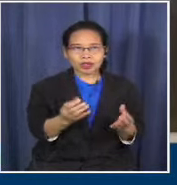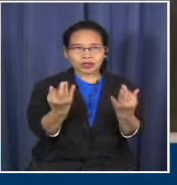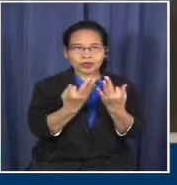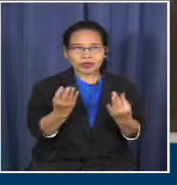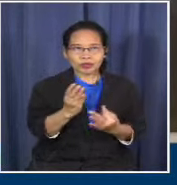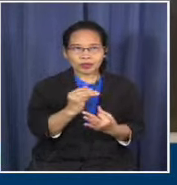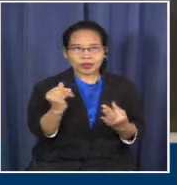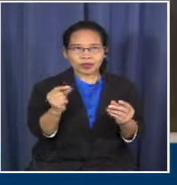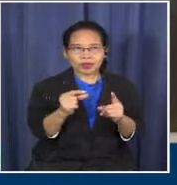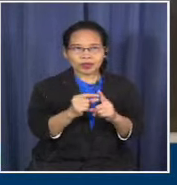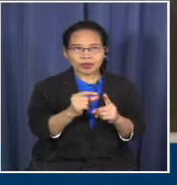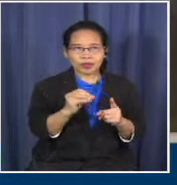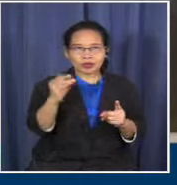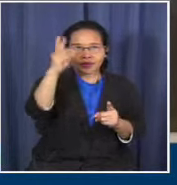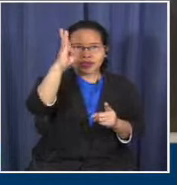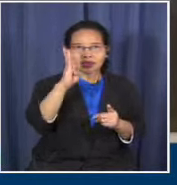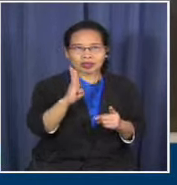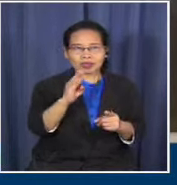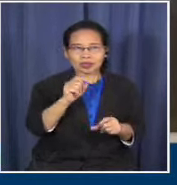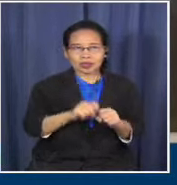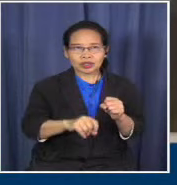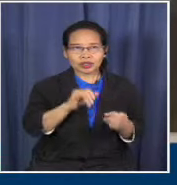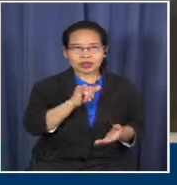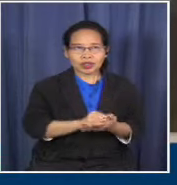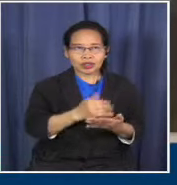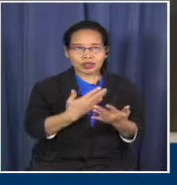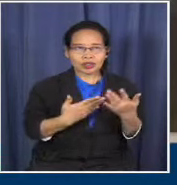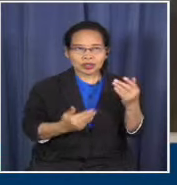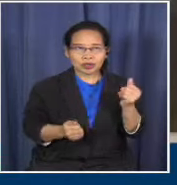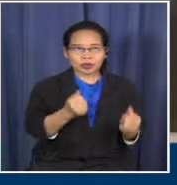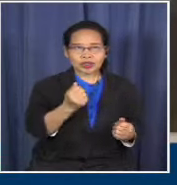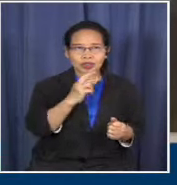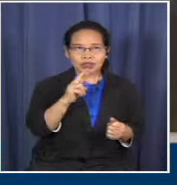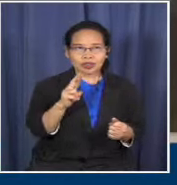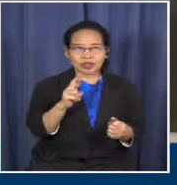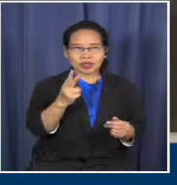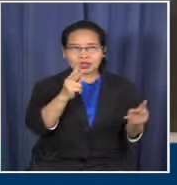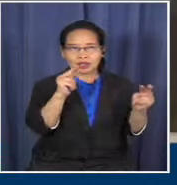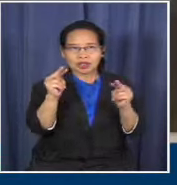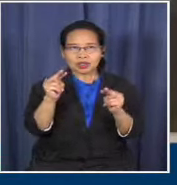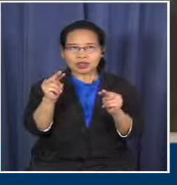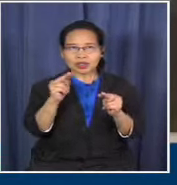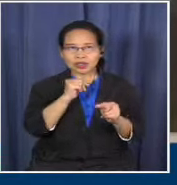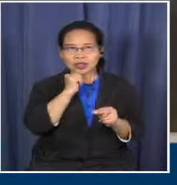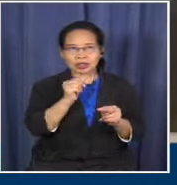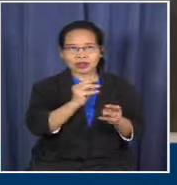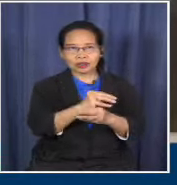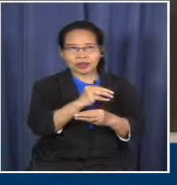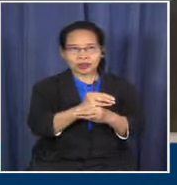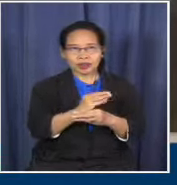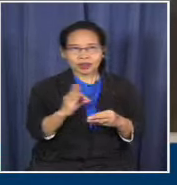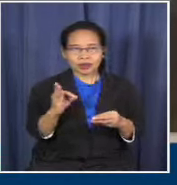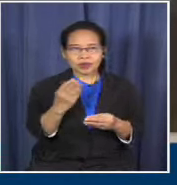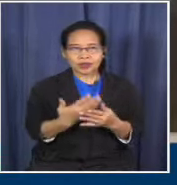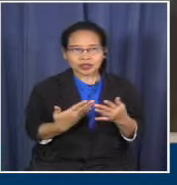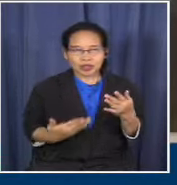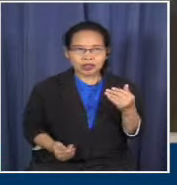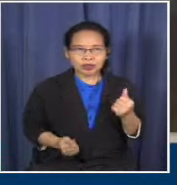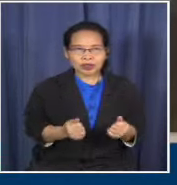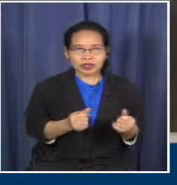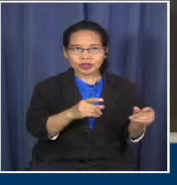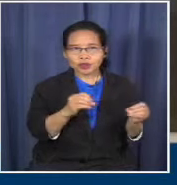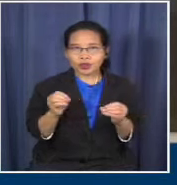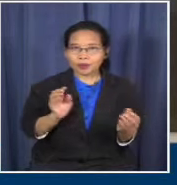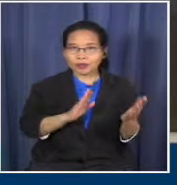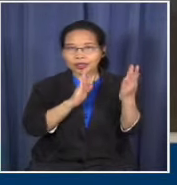Through faith, we understand that the worlds were framed by the word of God, so that things which are seen